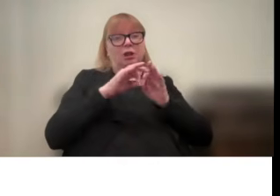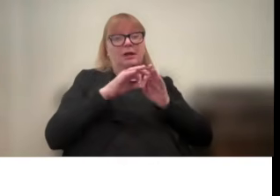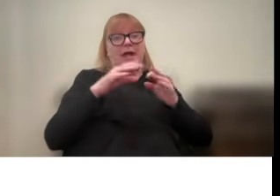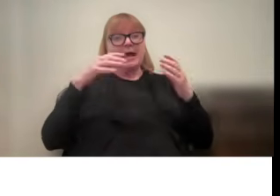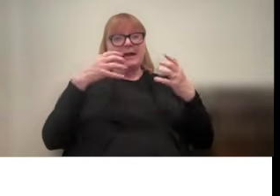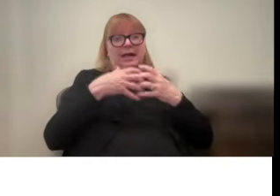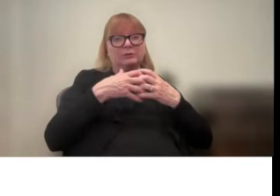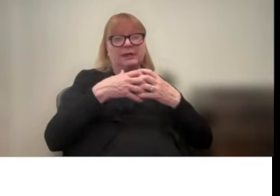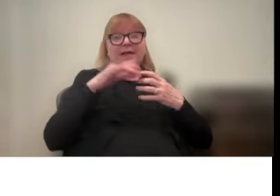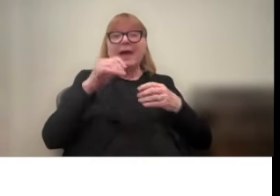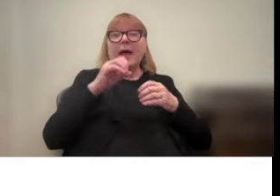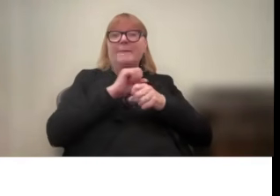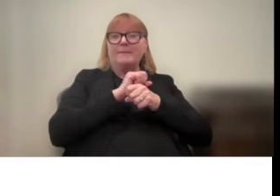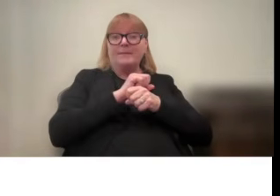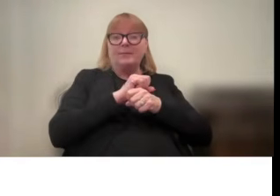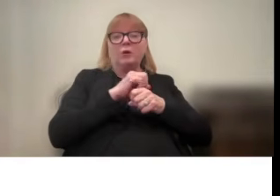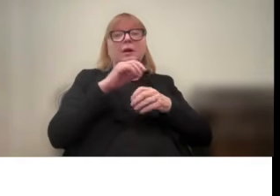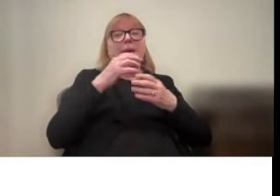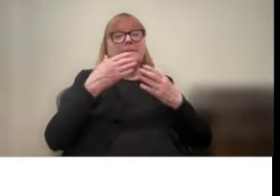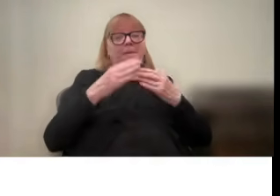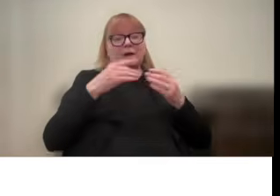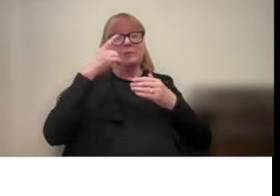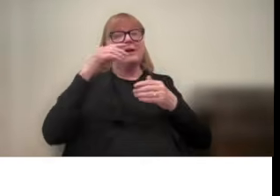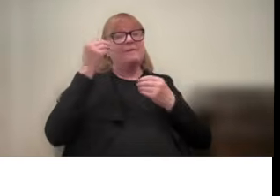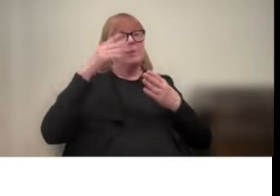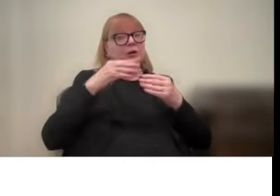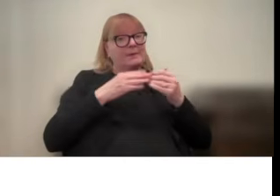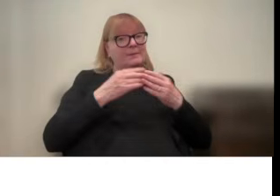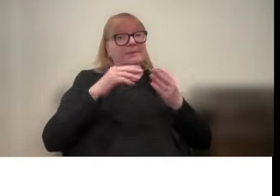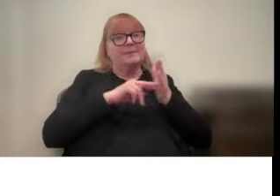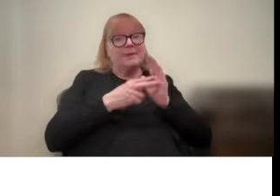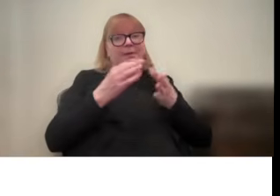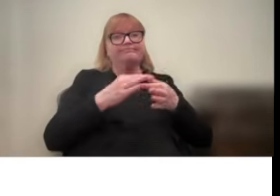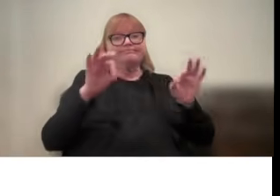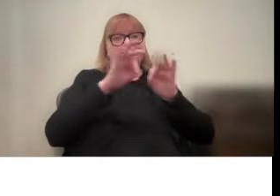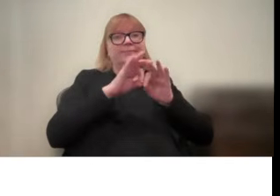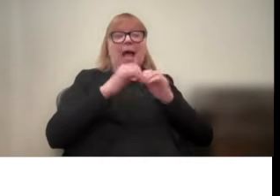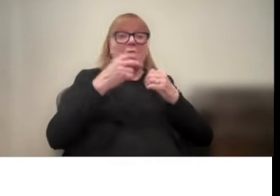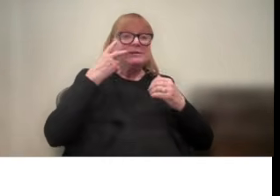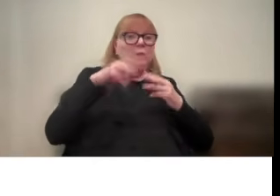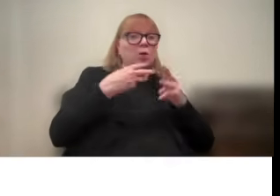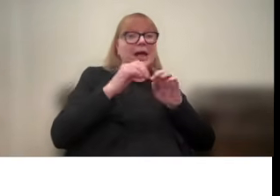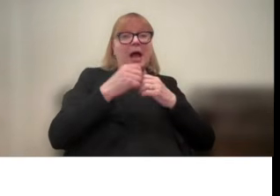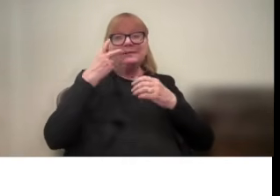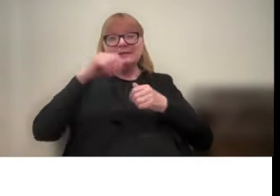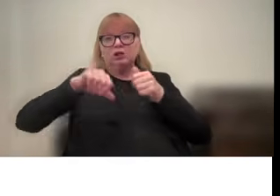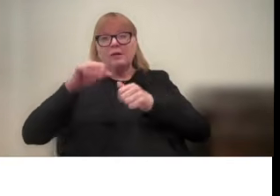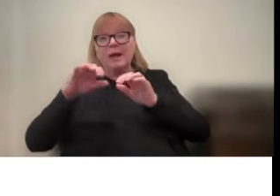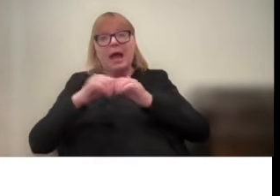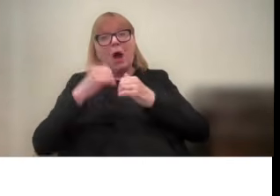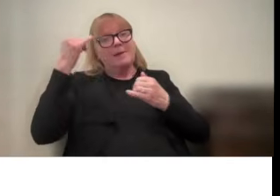This work matters because information matters. It shapes how we see the world and how we see each other and how we imagine